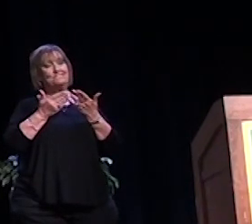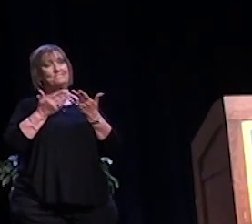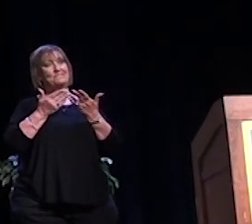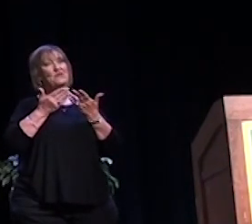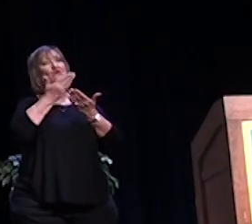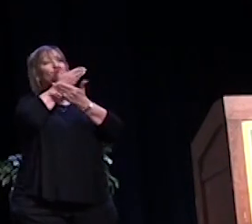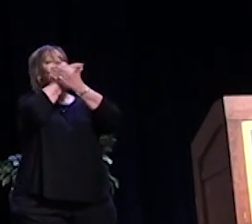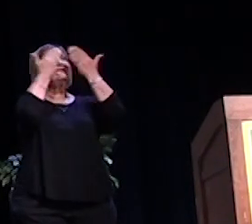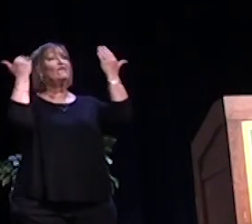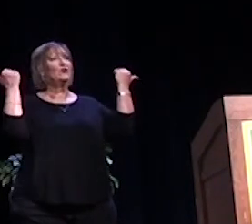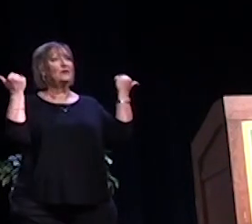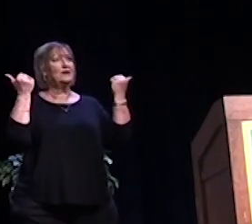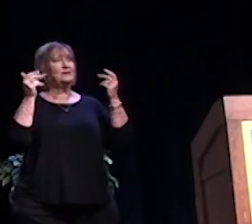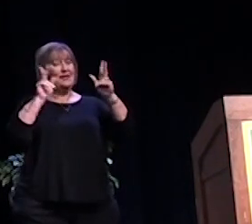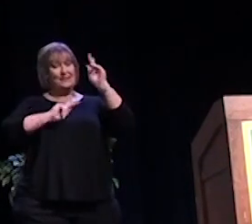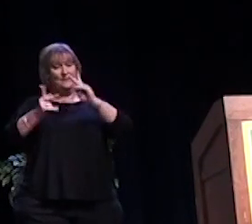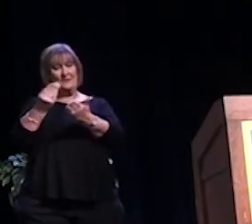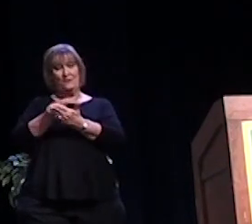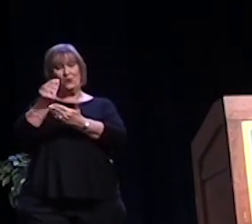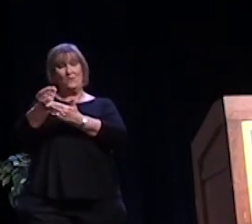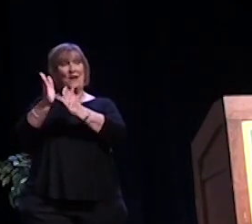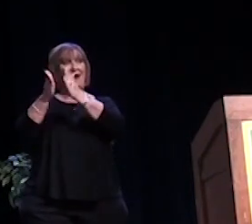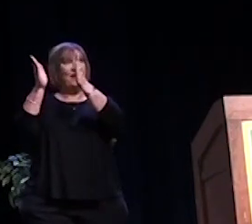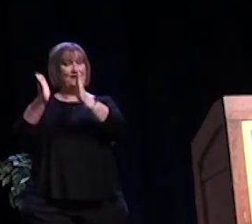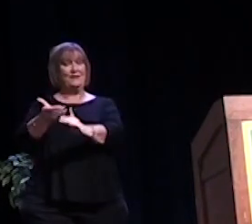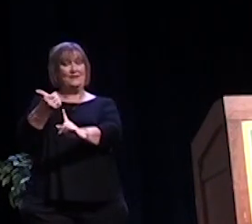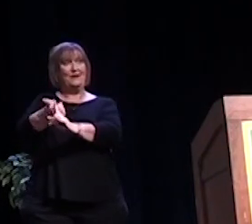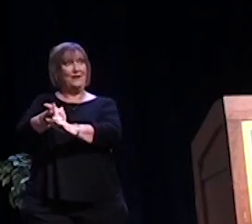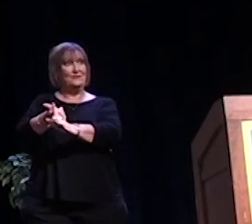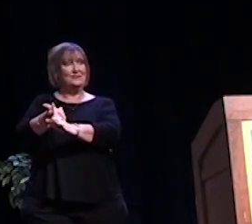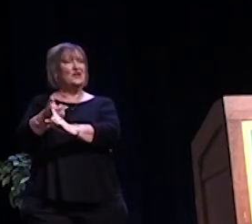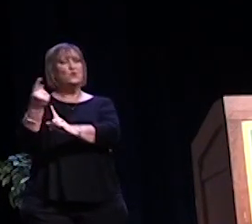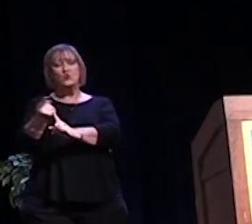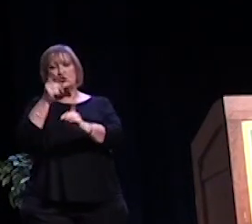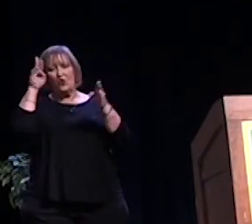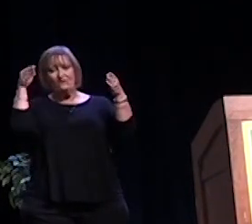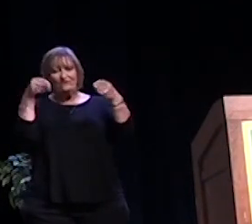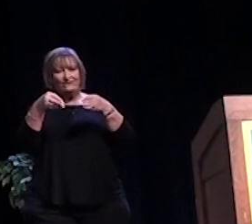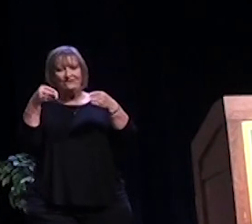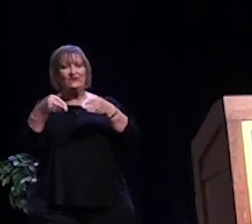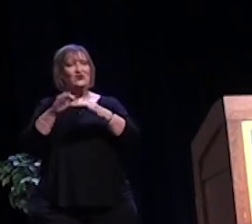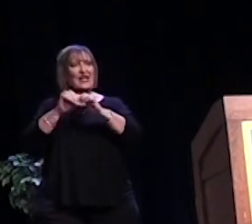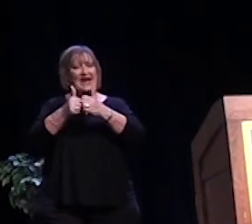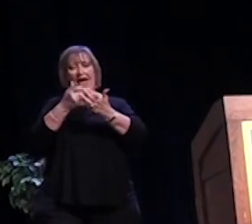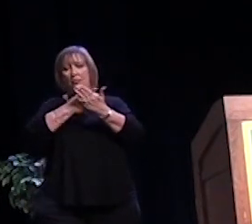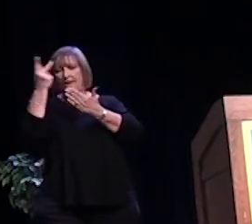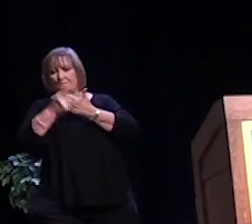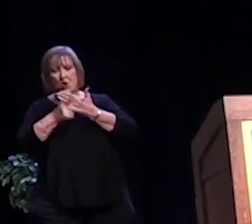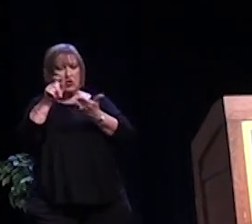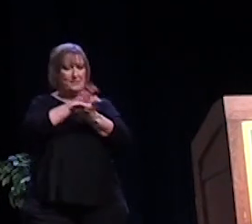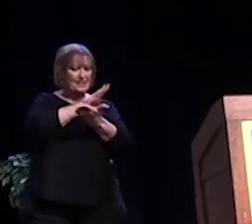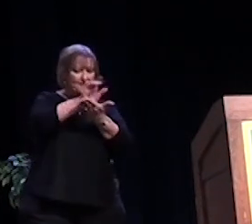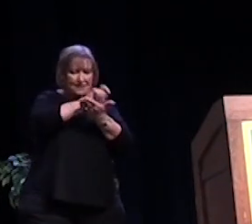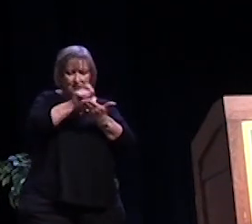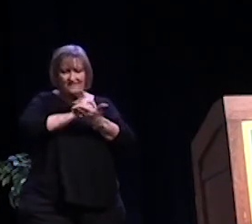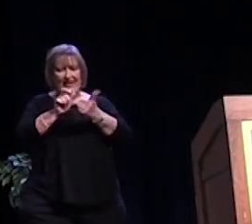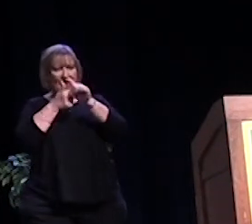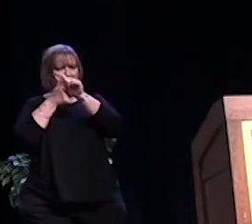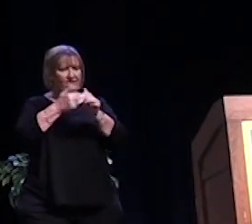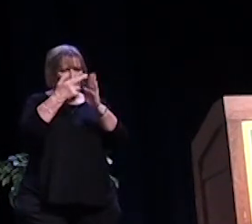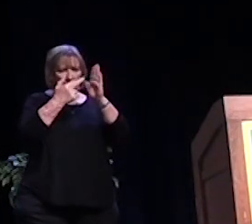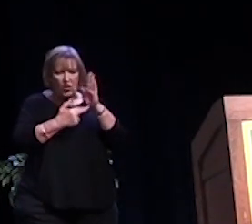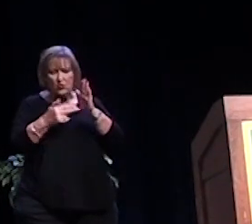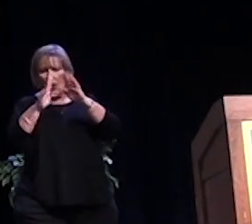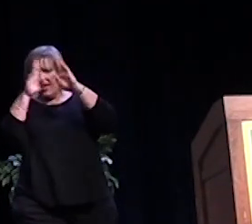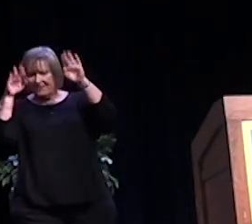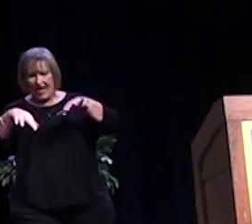forget the homeowner. You are so focused on trying to spend the money collectively. You are so focused on making sure the house is